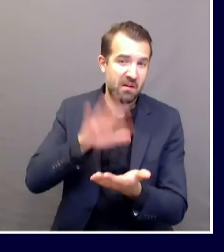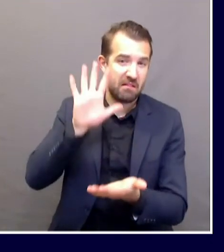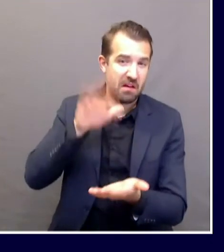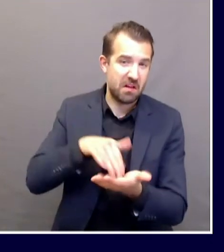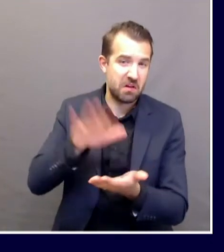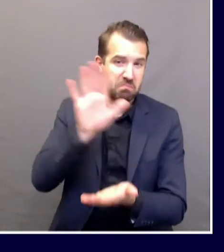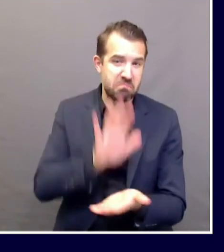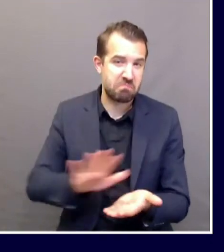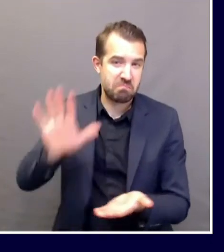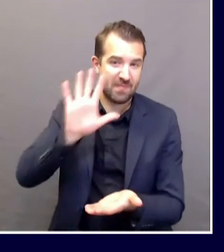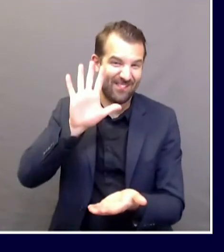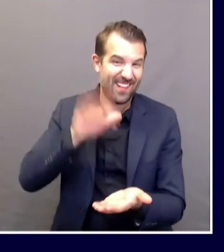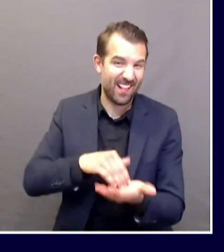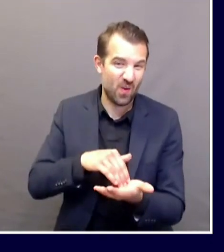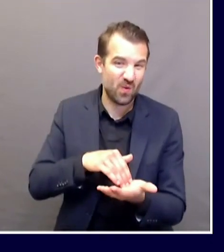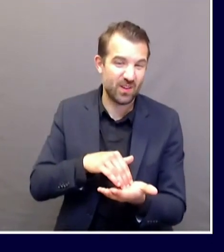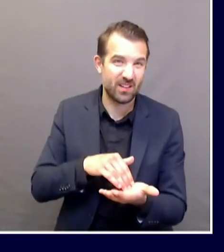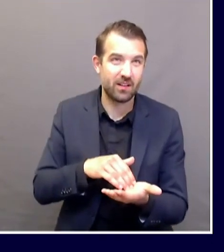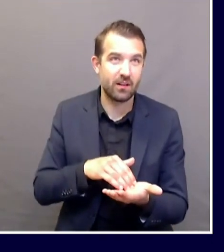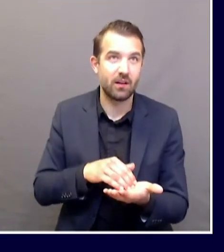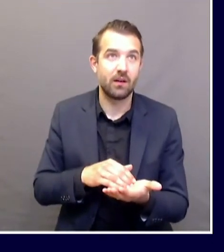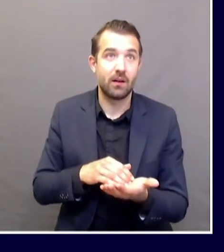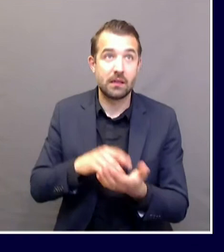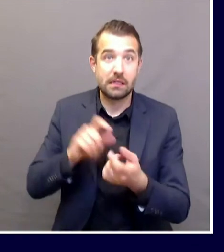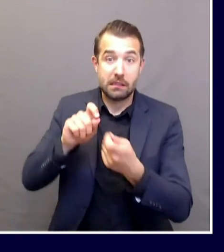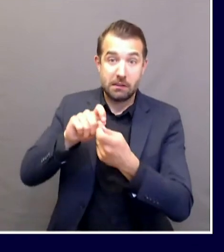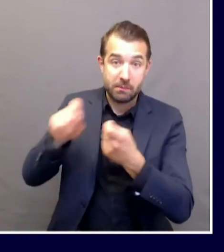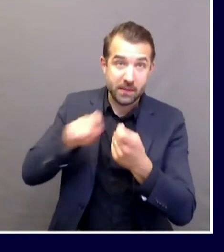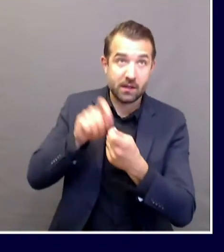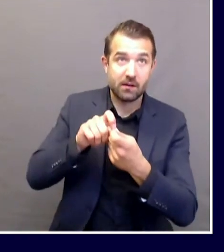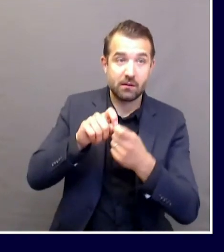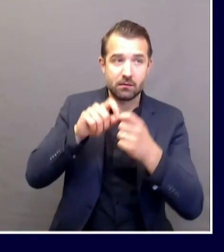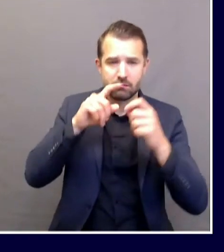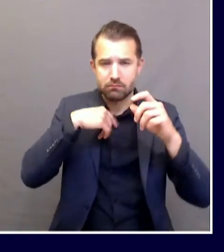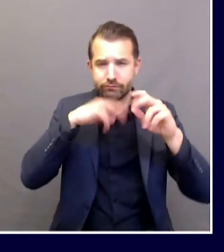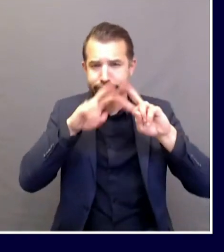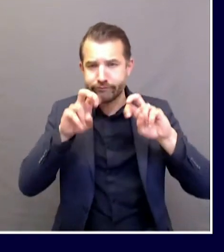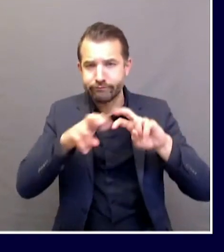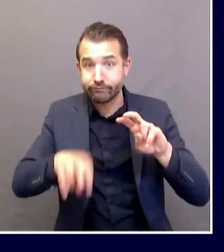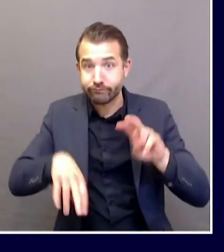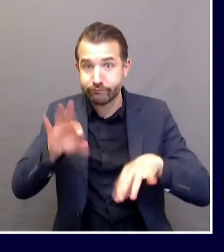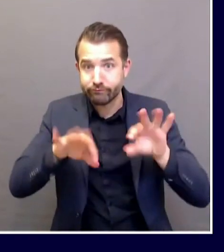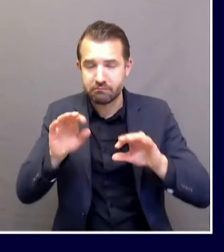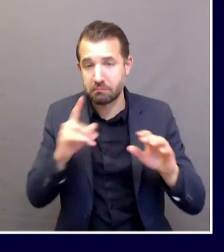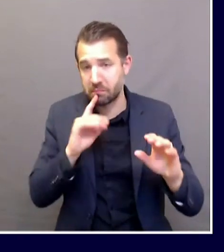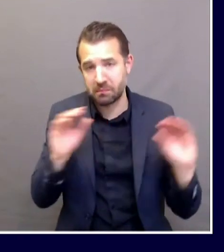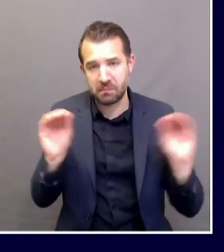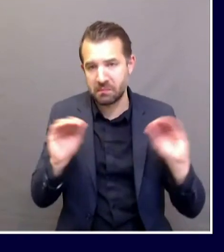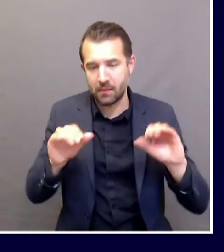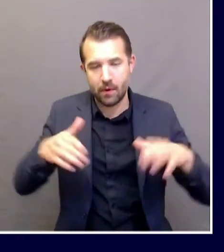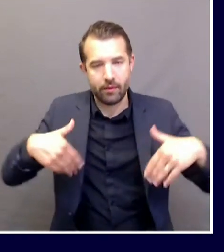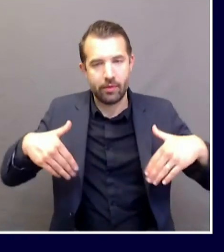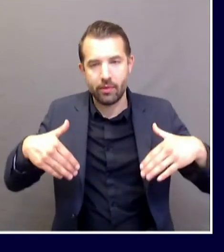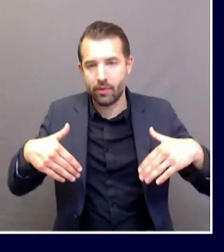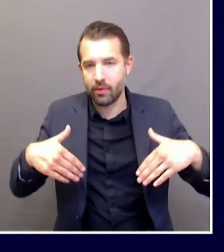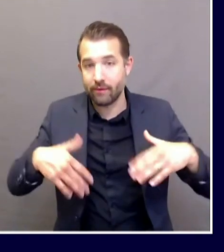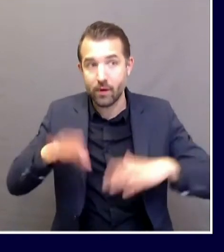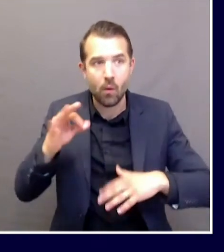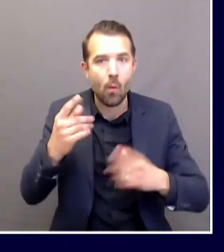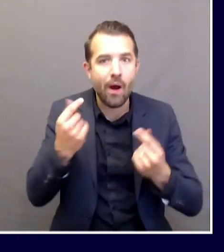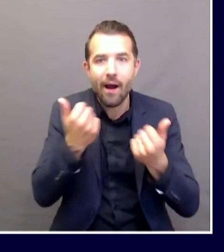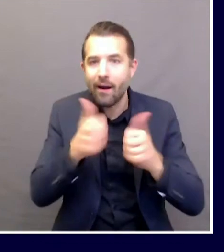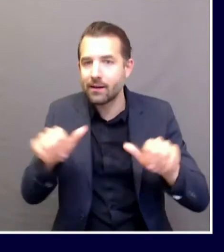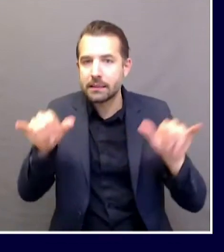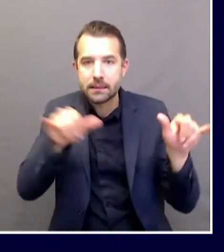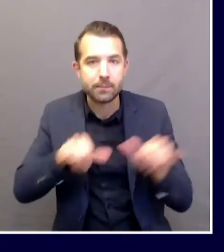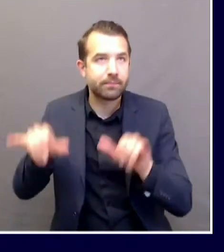analysis looking for defined trends yet. But as they accumulate more nationwide, it's only a matter of time before the CDC publishes